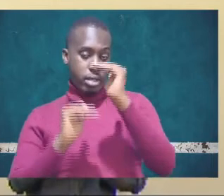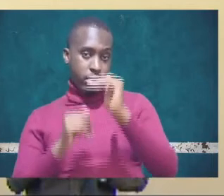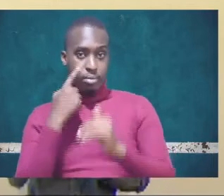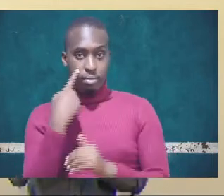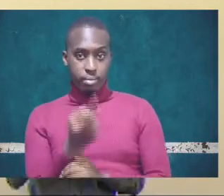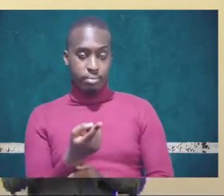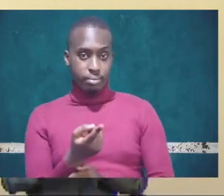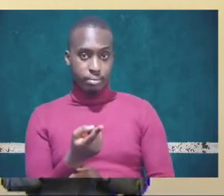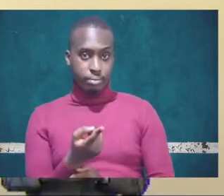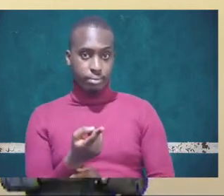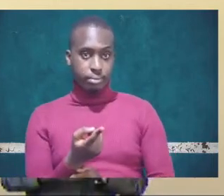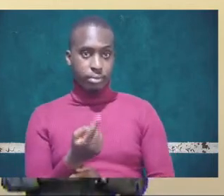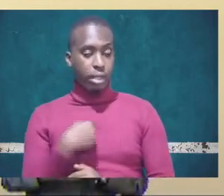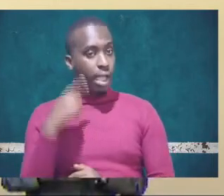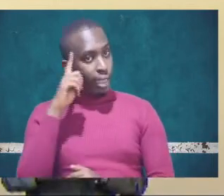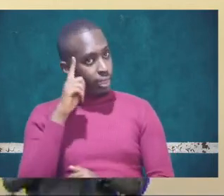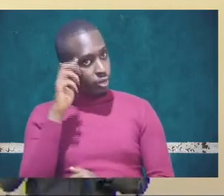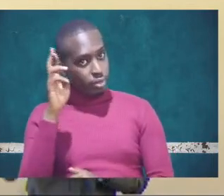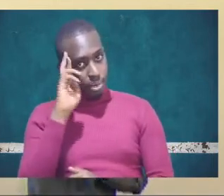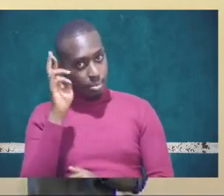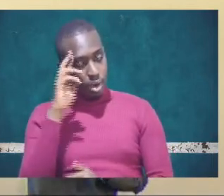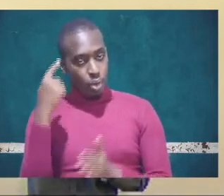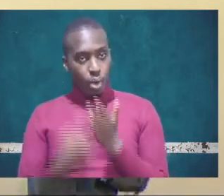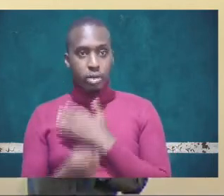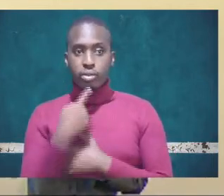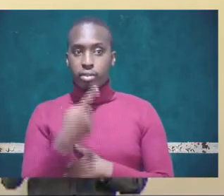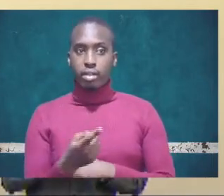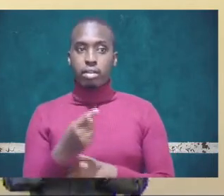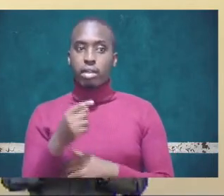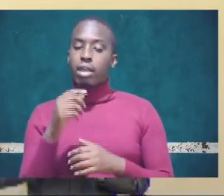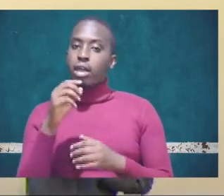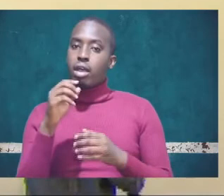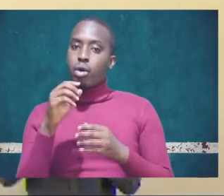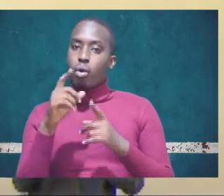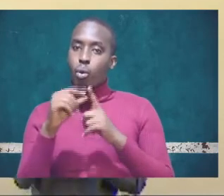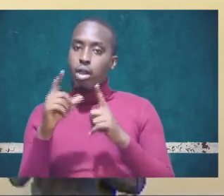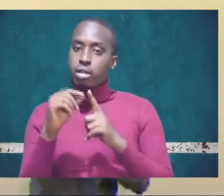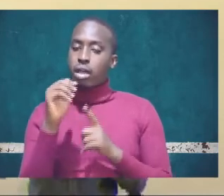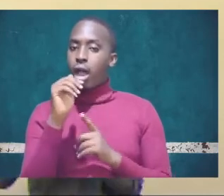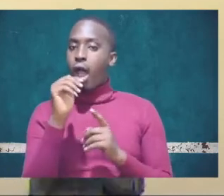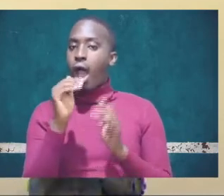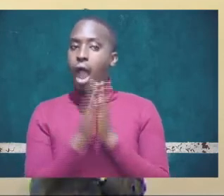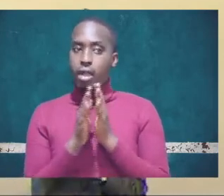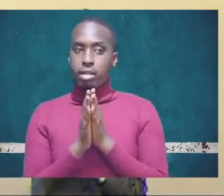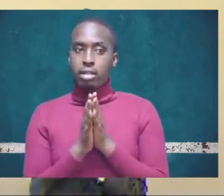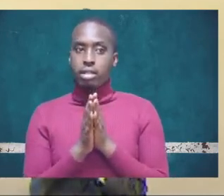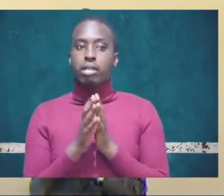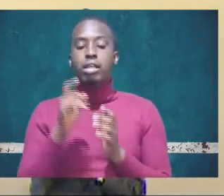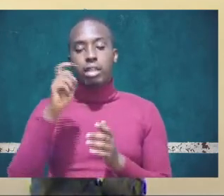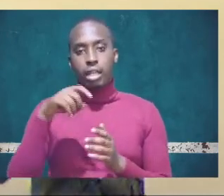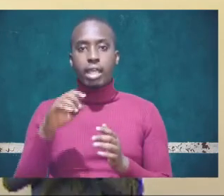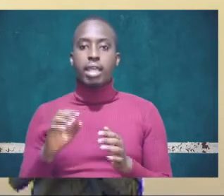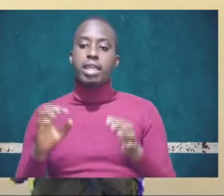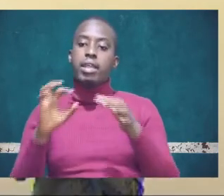see, I think you remember what we said on the word and. When I have and, I need to look for the